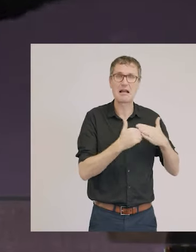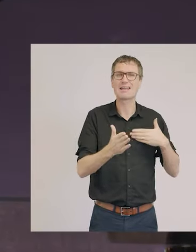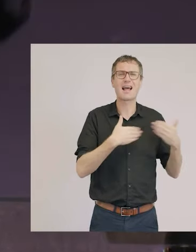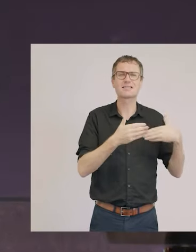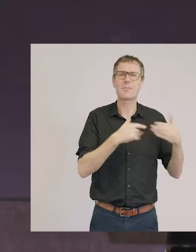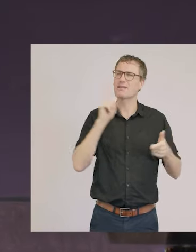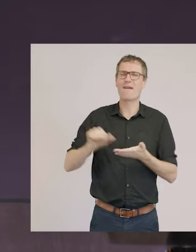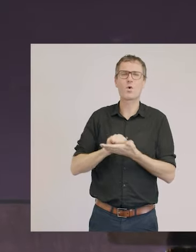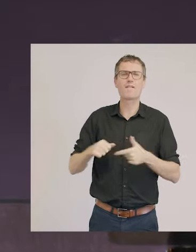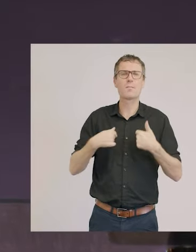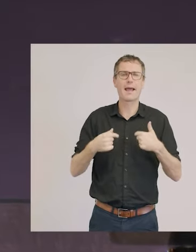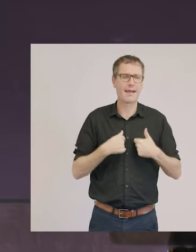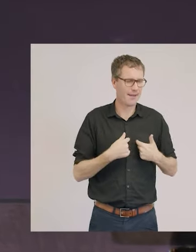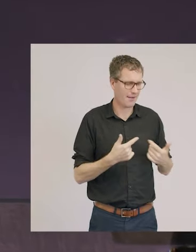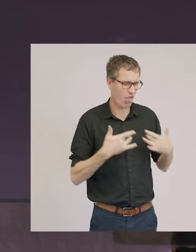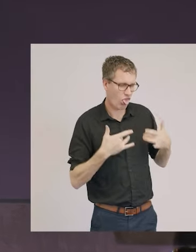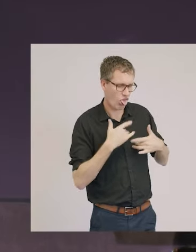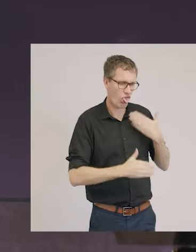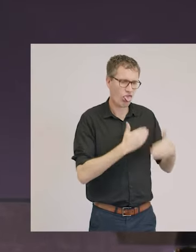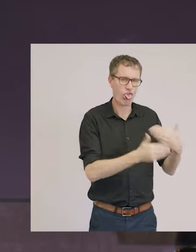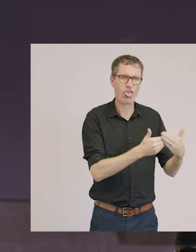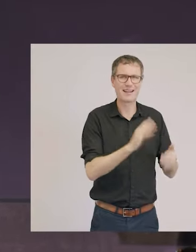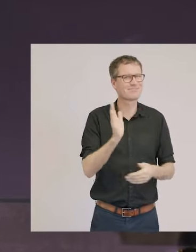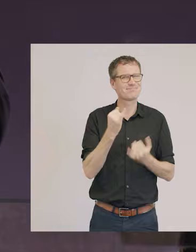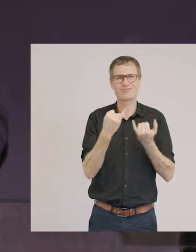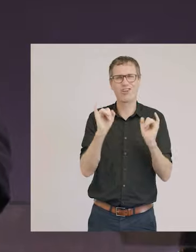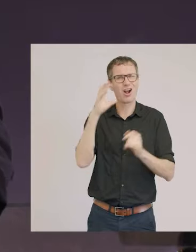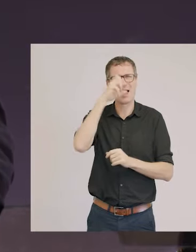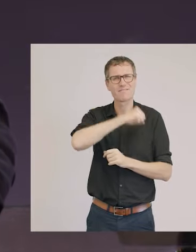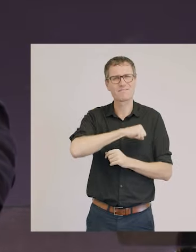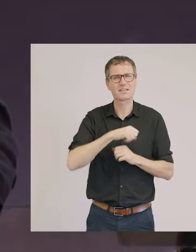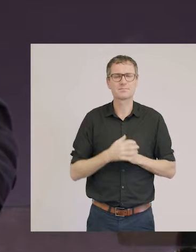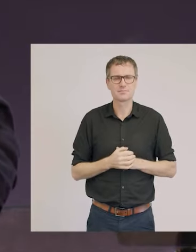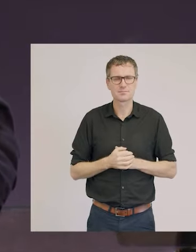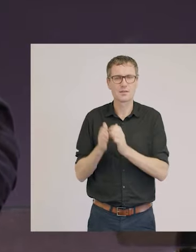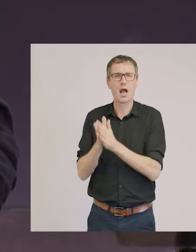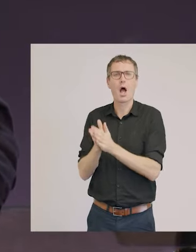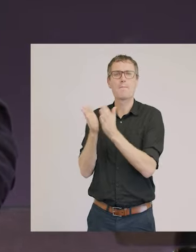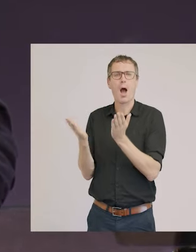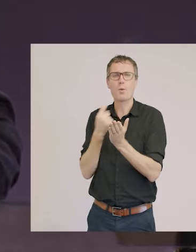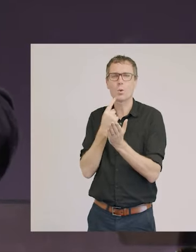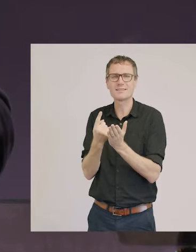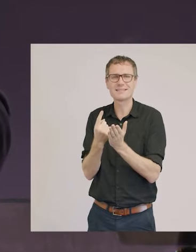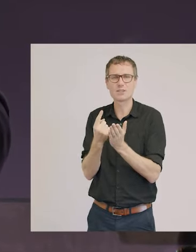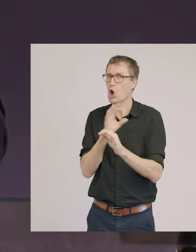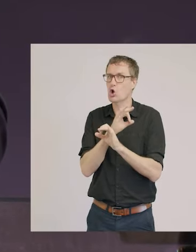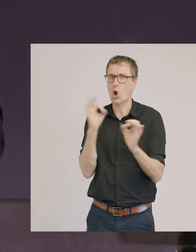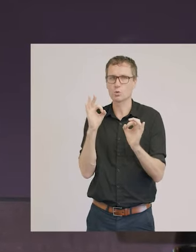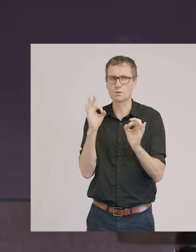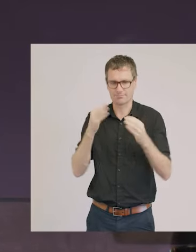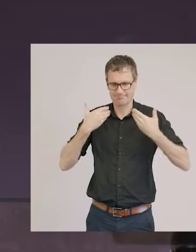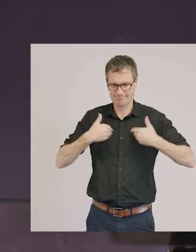And I don't need to worry about how I live. And friends, that is incredible deception. The Bible says, do not